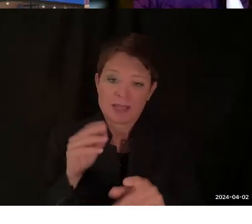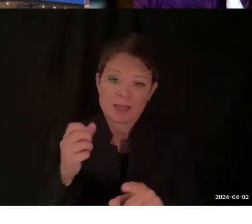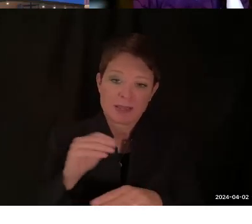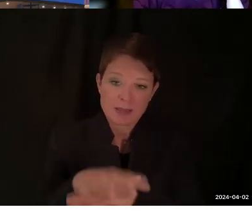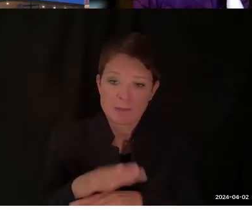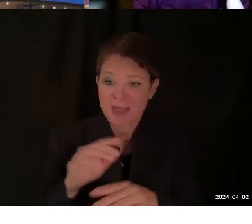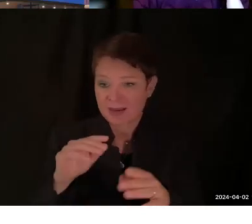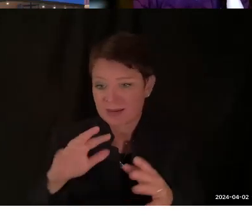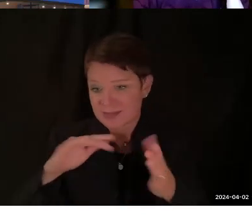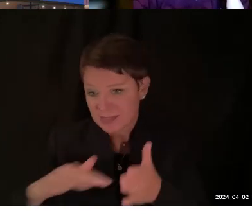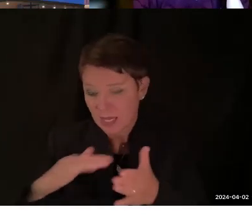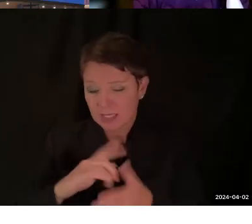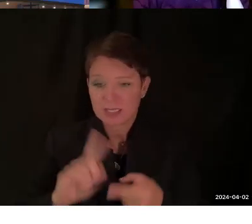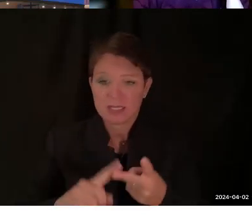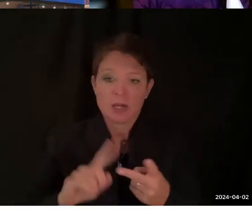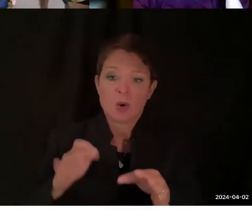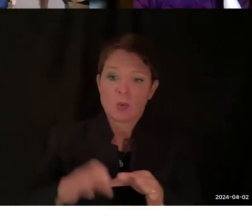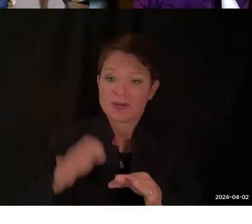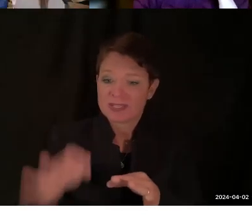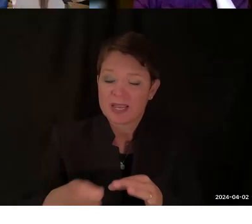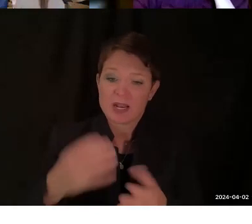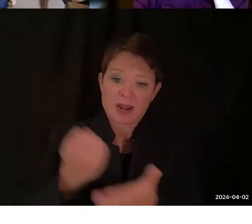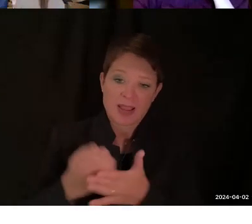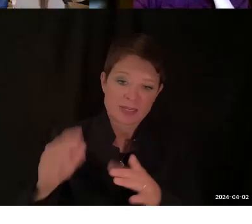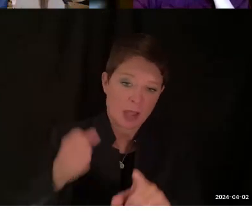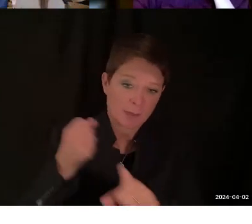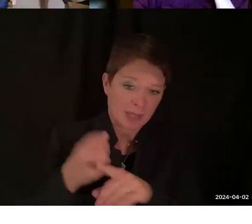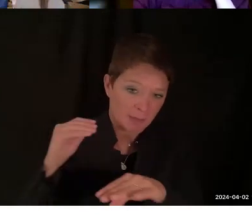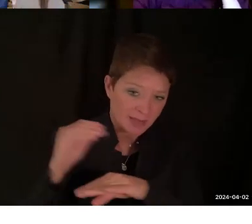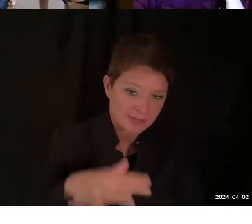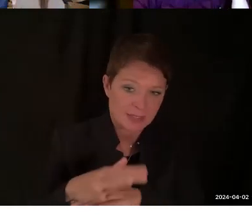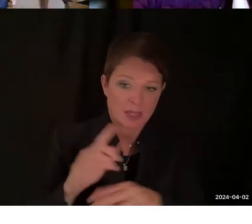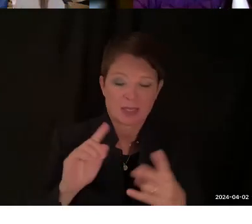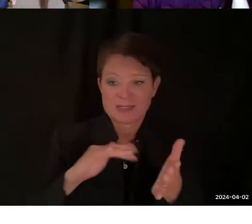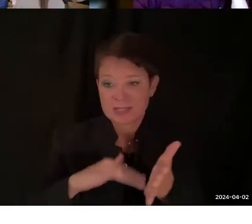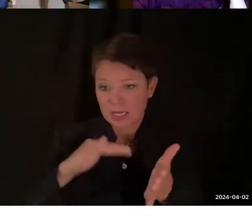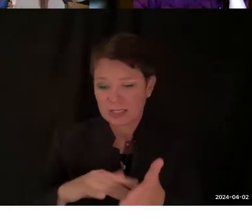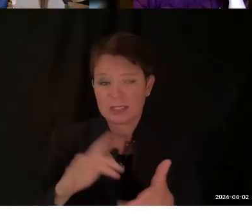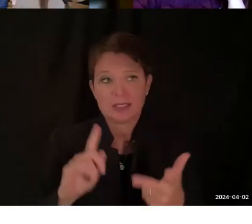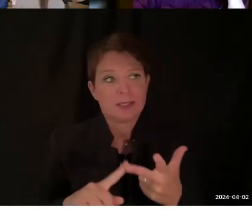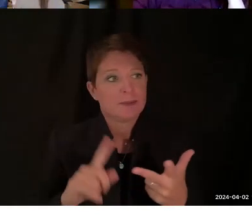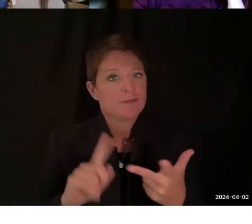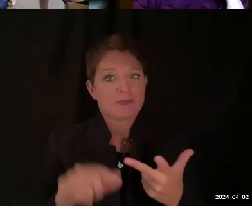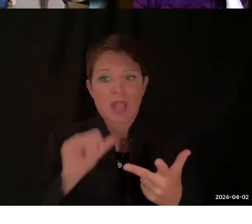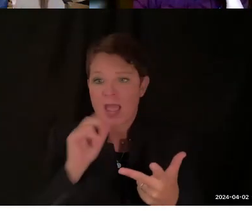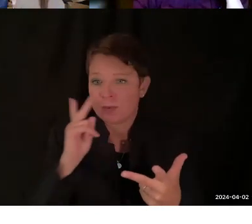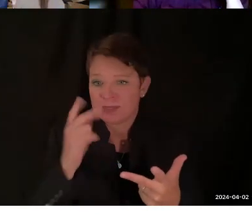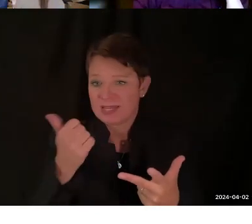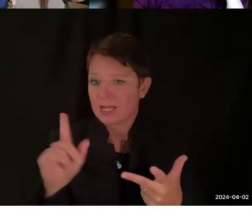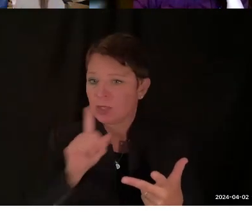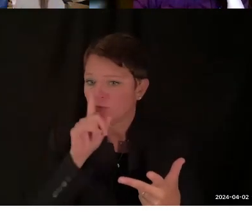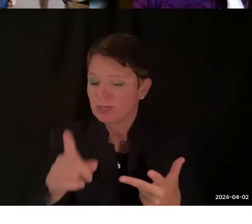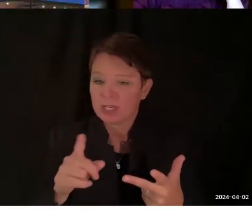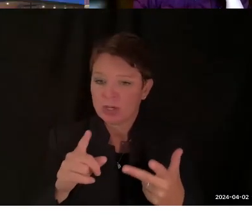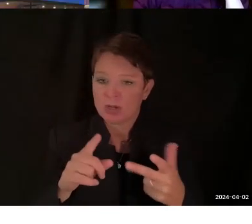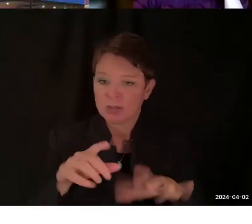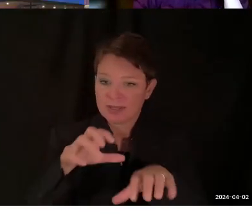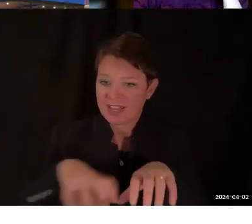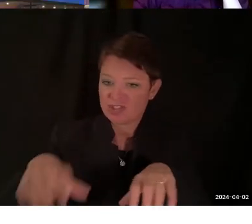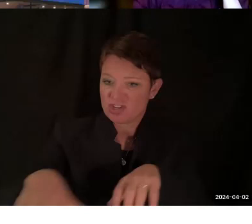delayed on an economic impact study. I don't see real